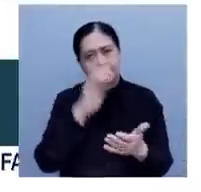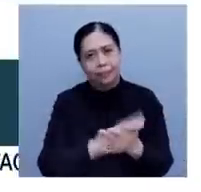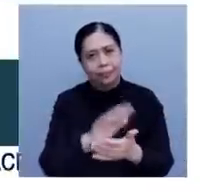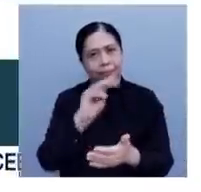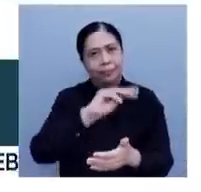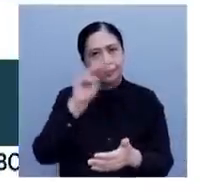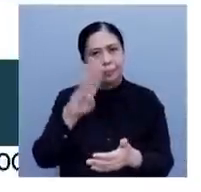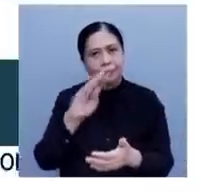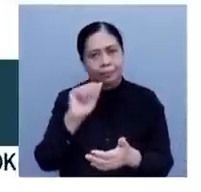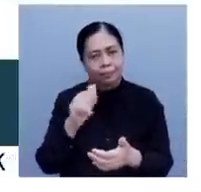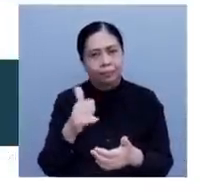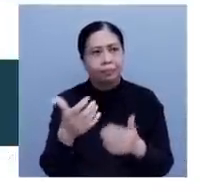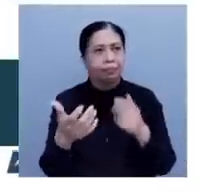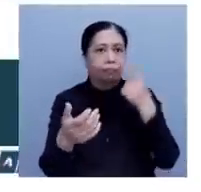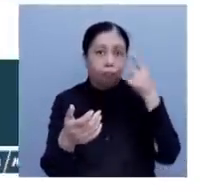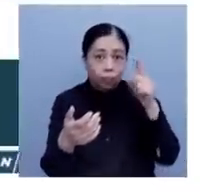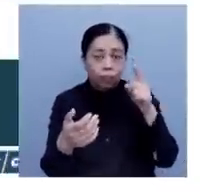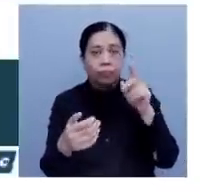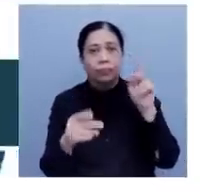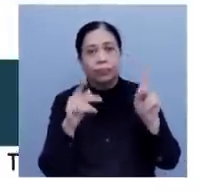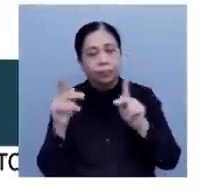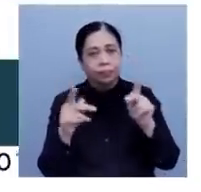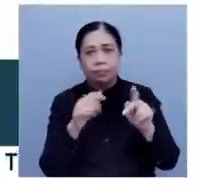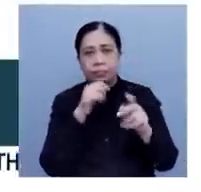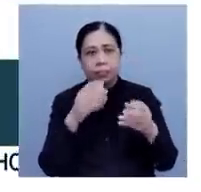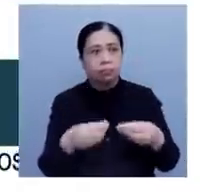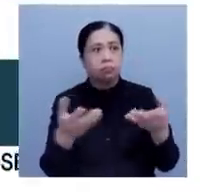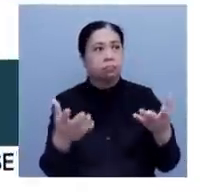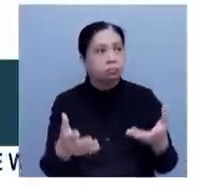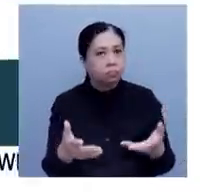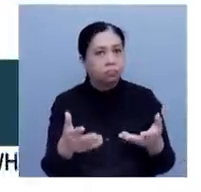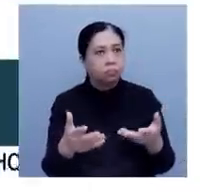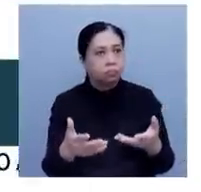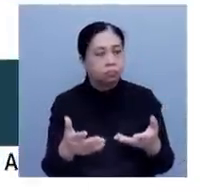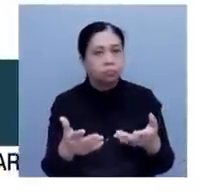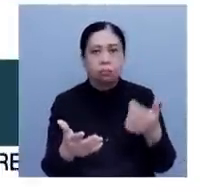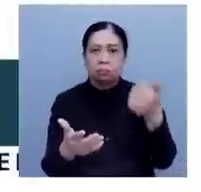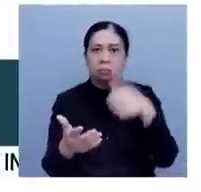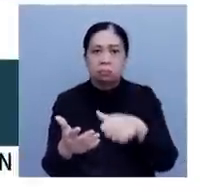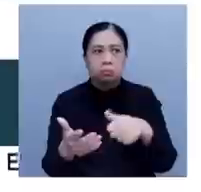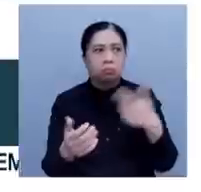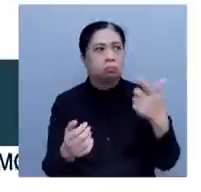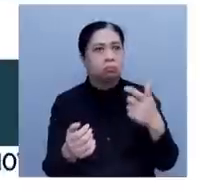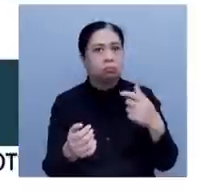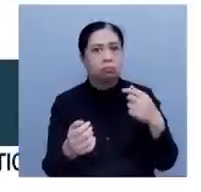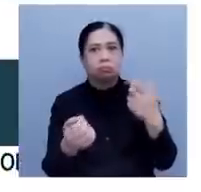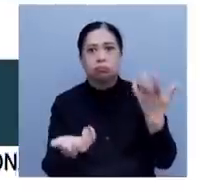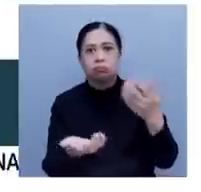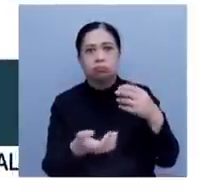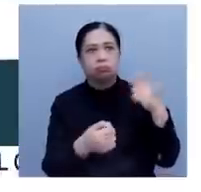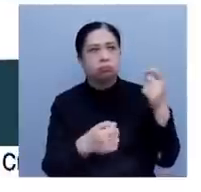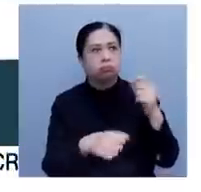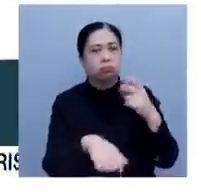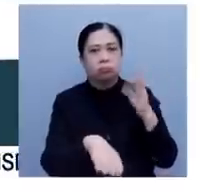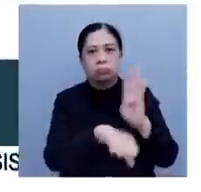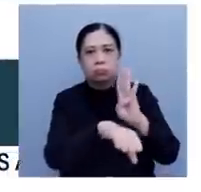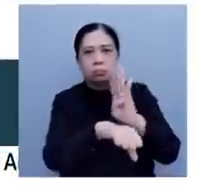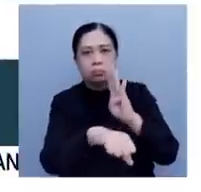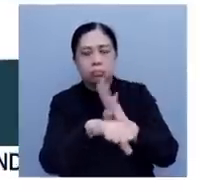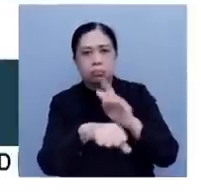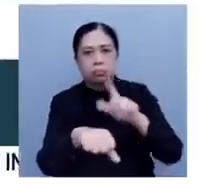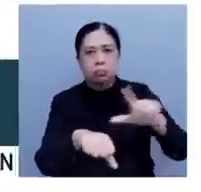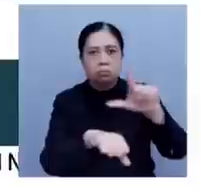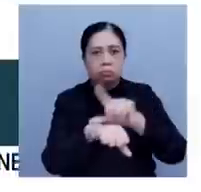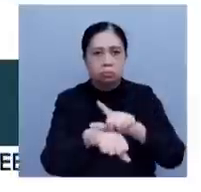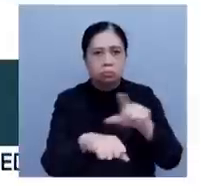Bay belongs to the people and it should not be given up to any real estate developer. Reclamation is based in the